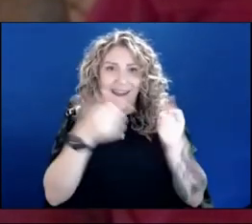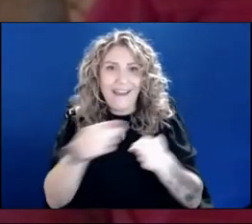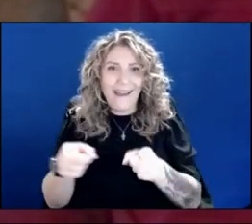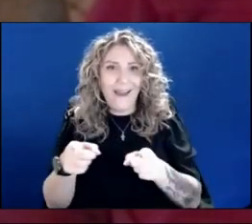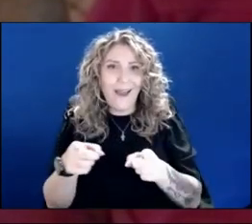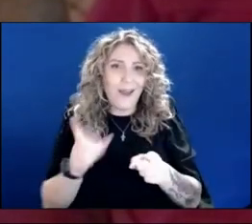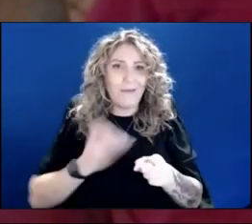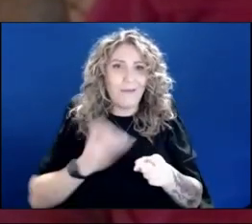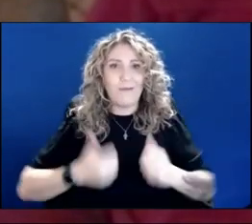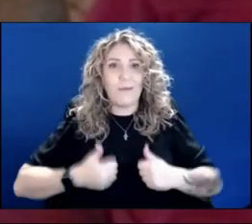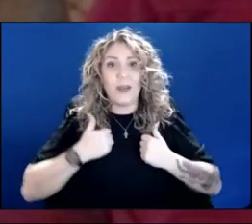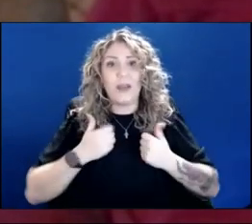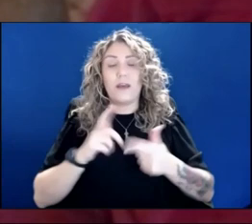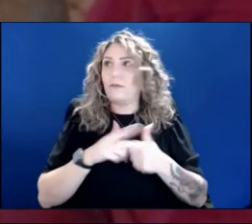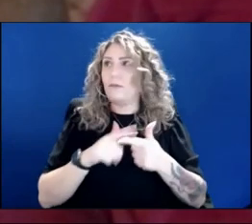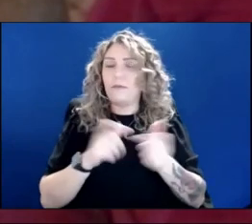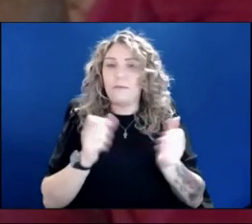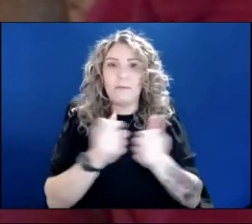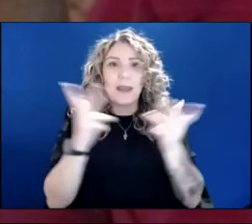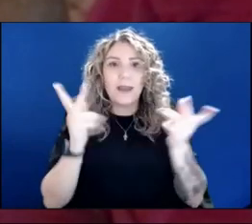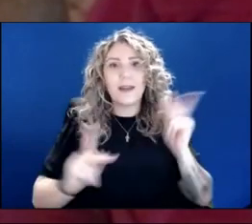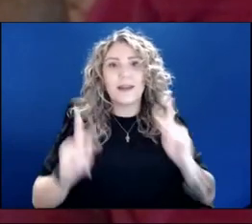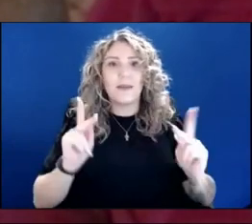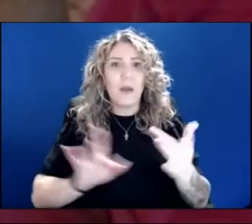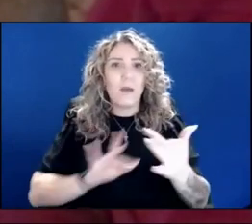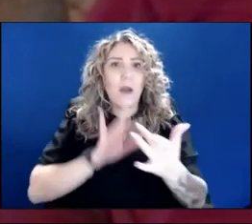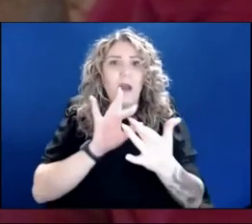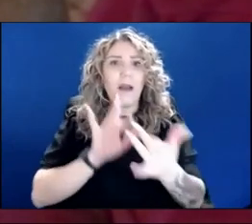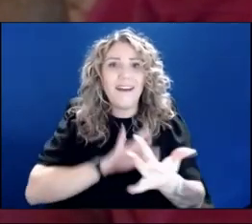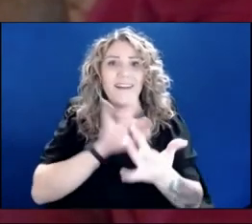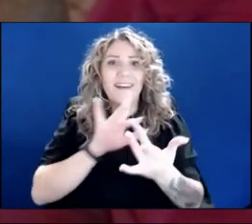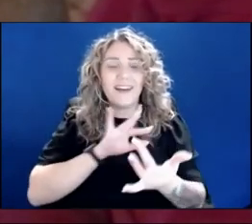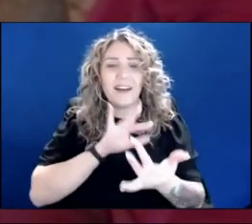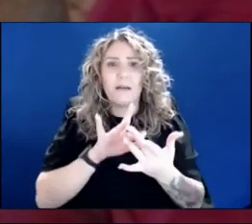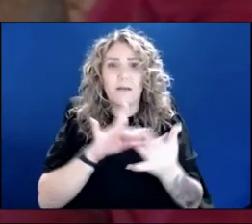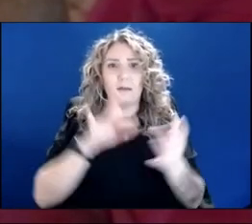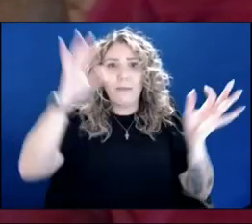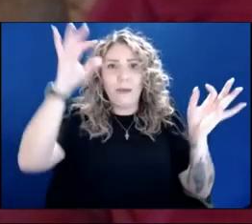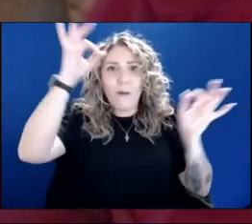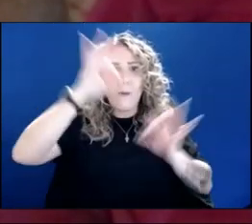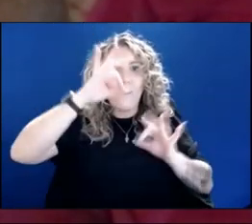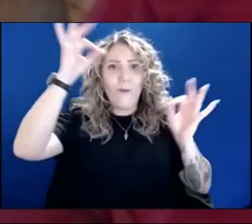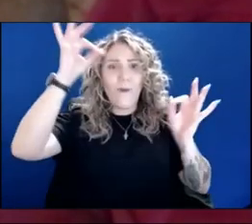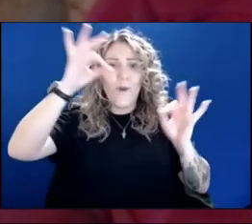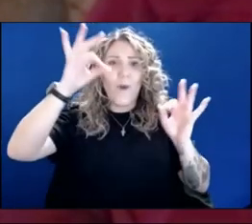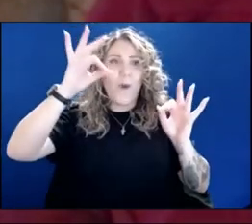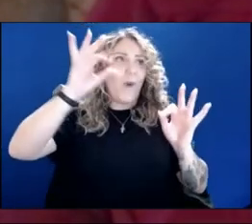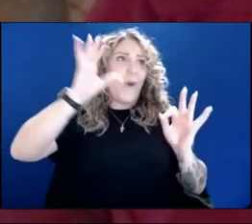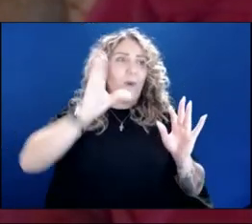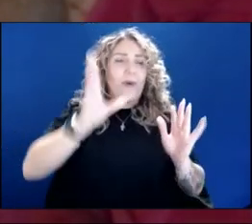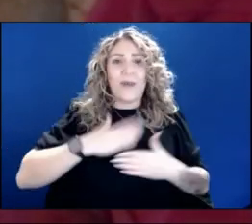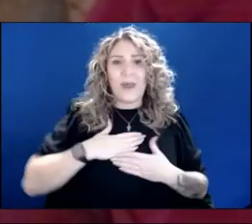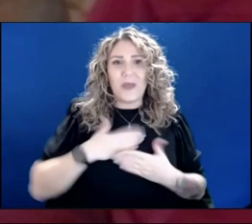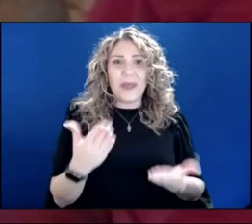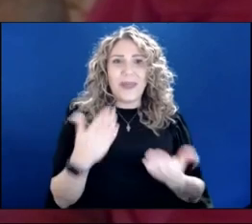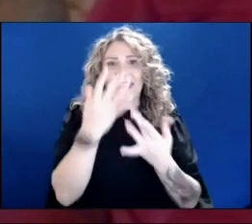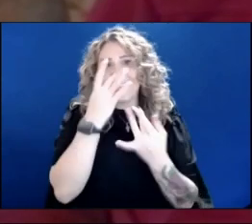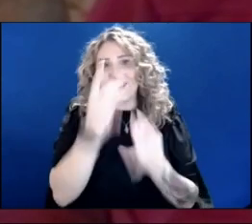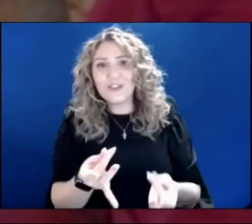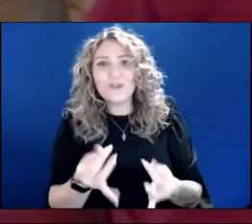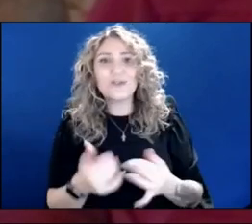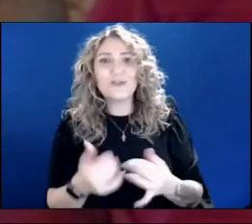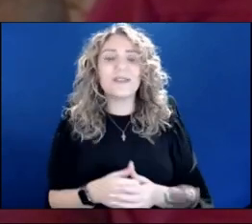have all of these people reach out that we had no idea would even be willing or interested was